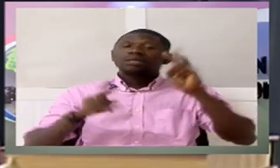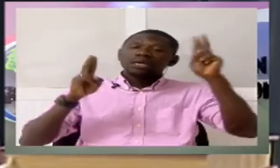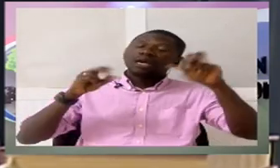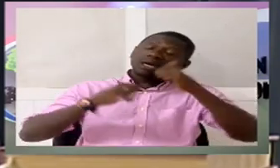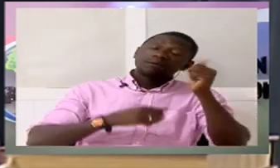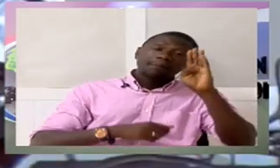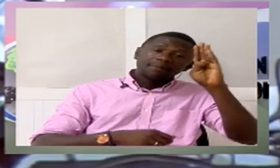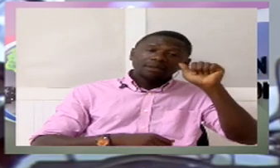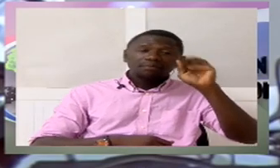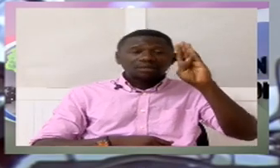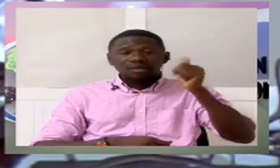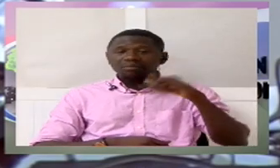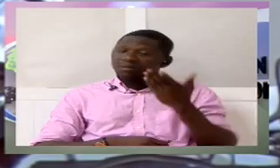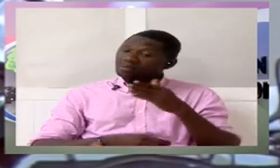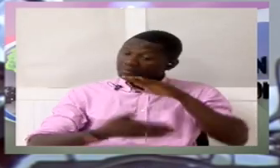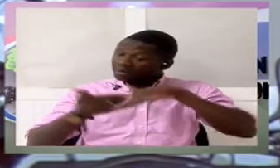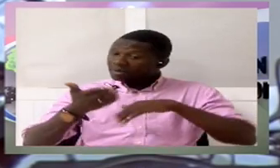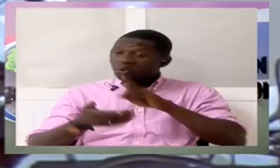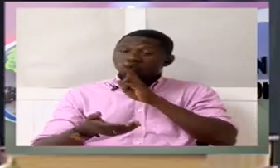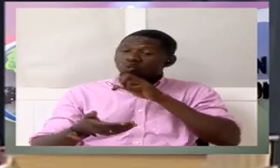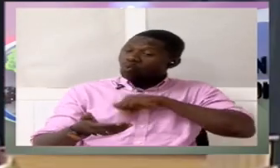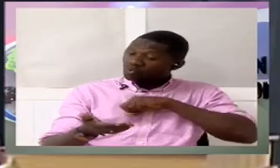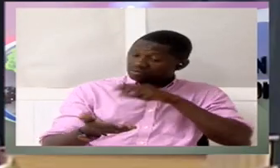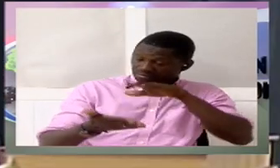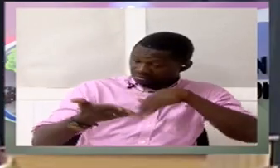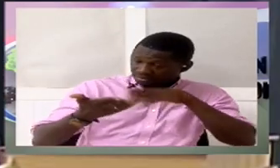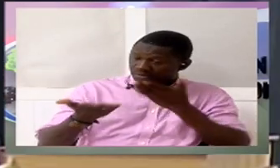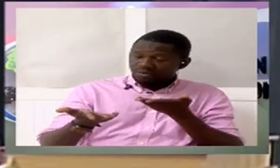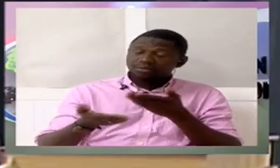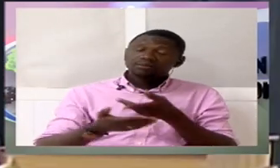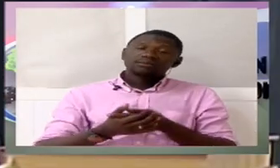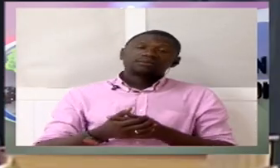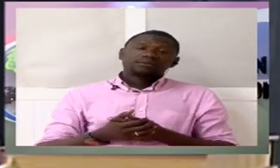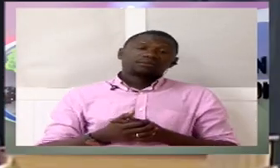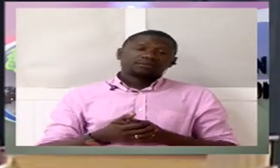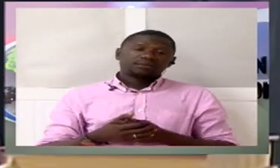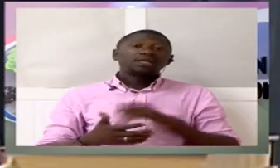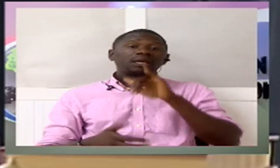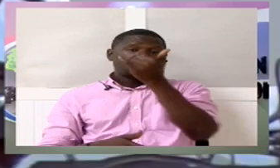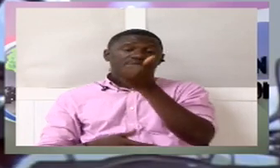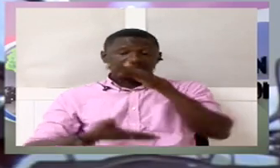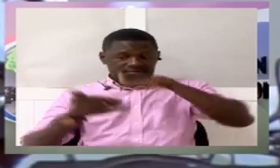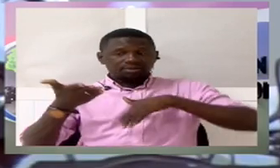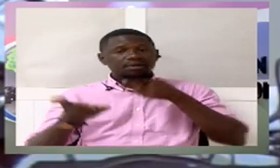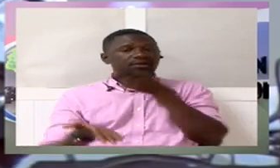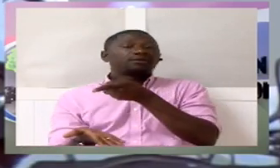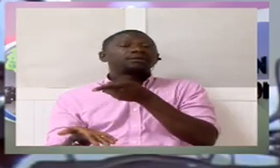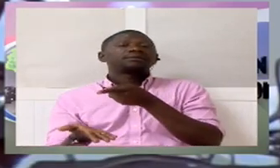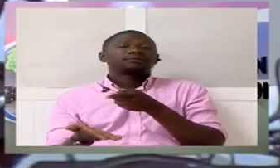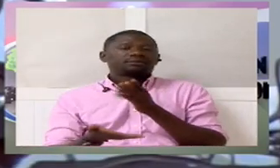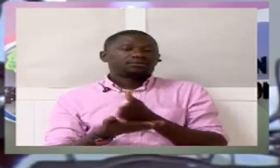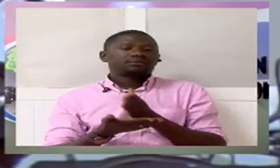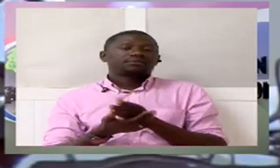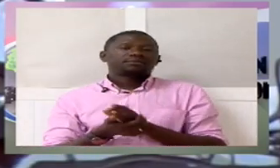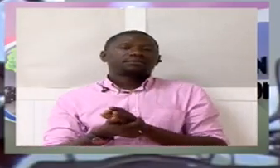kaito lebala ah kaito be jele me ya lonko be kono ha yes there were such documents amongst them so